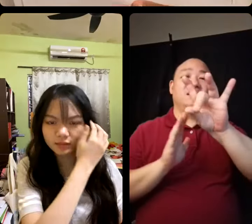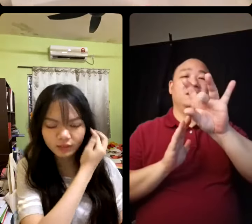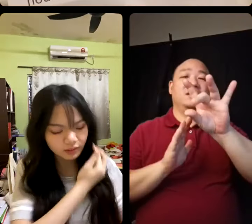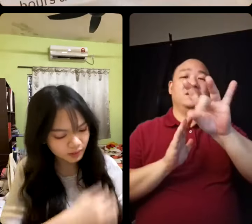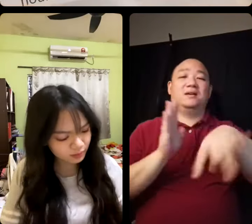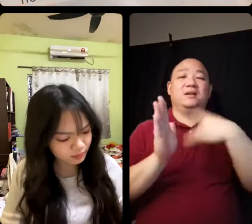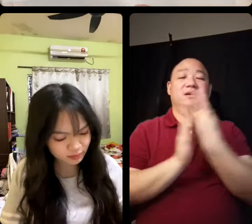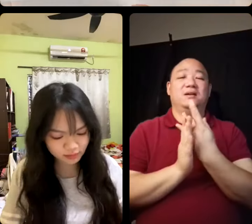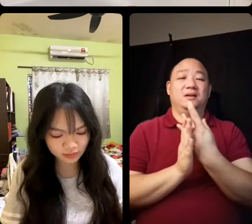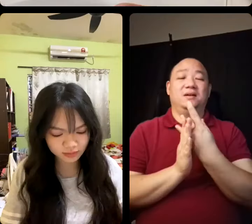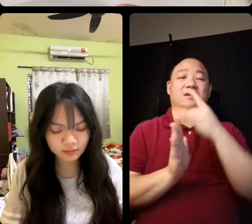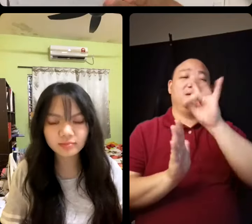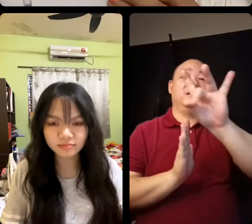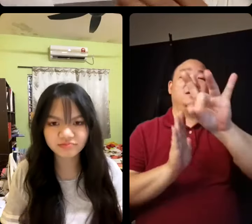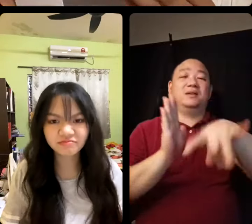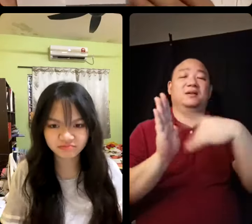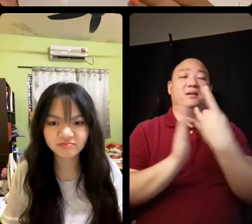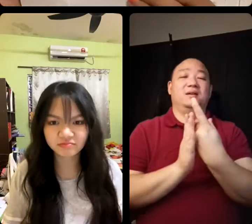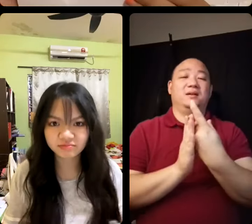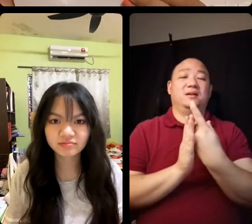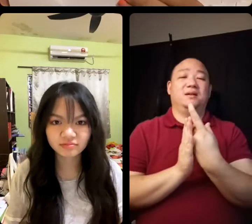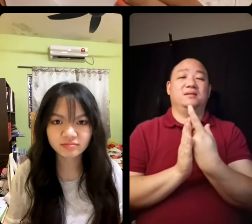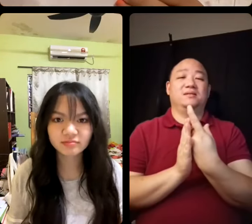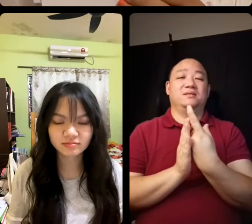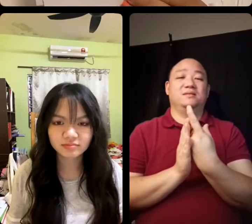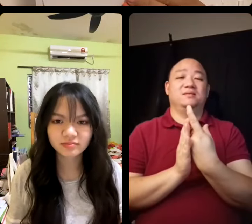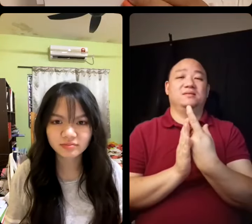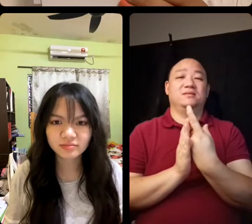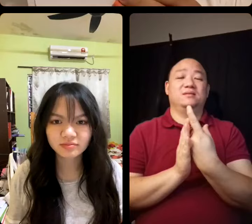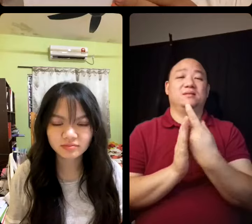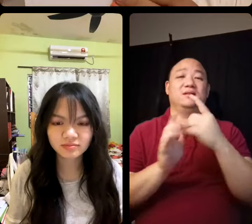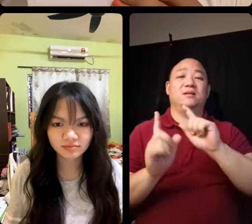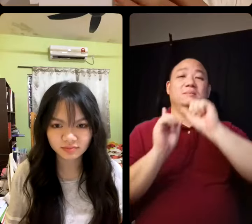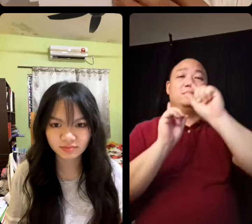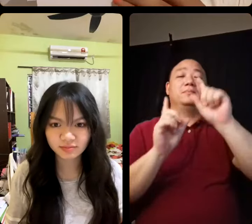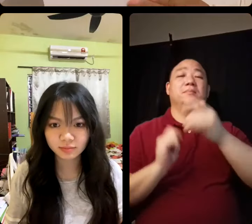even go to work, right? So this is it. And guess what, everyone?